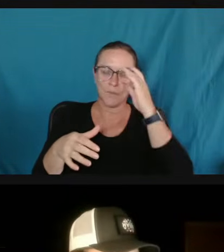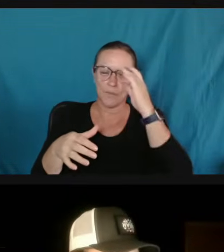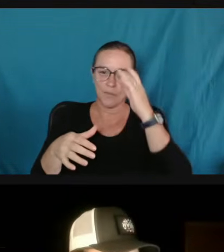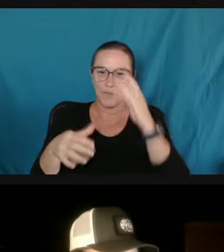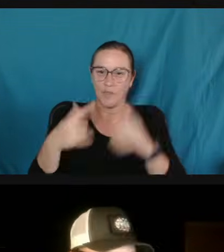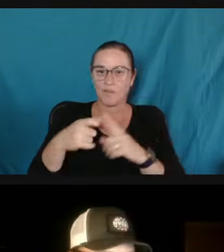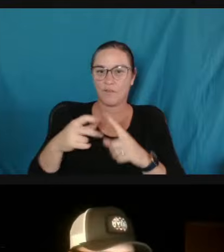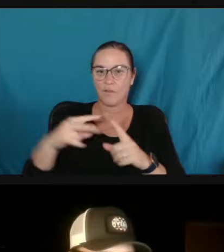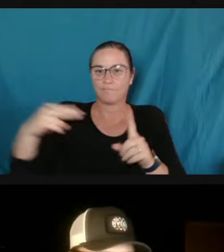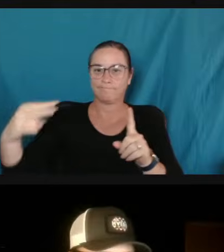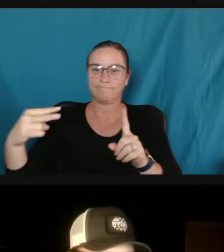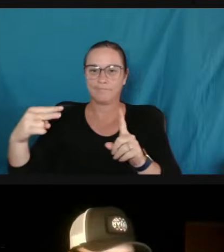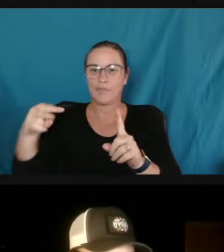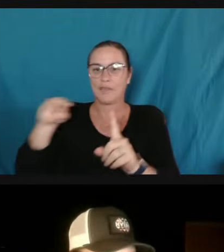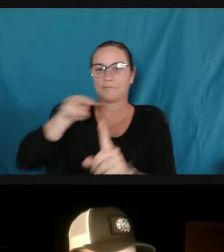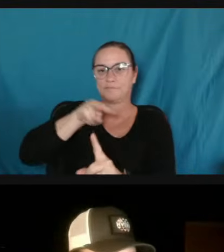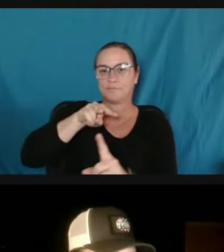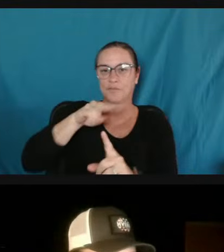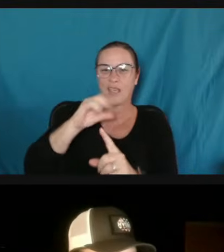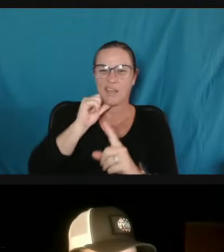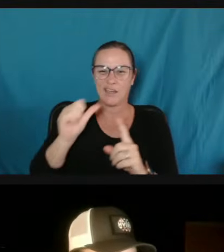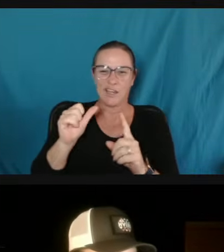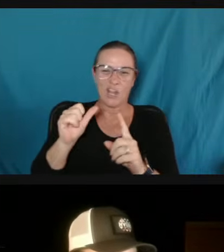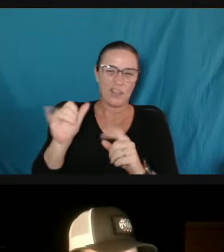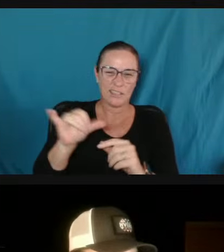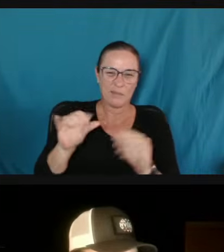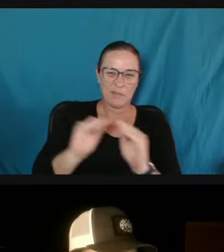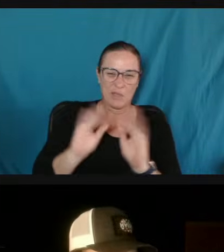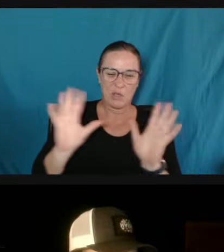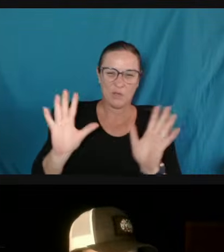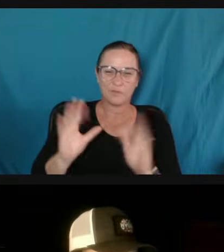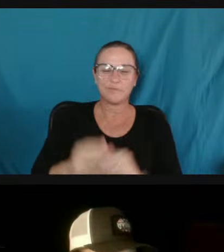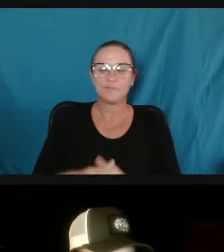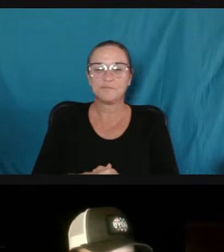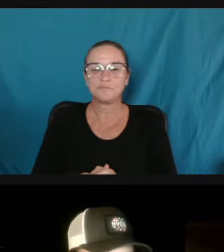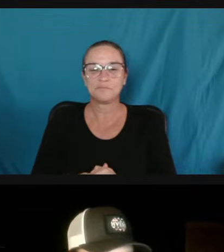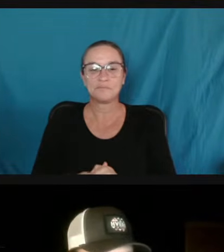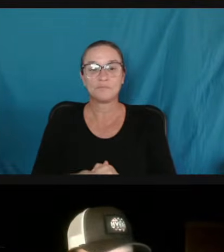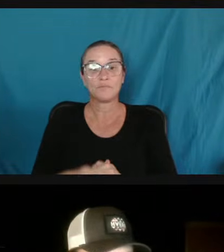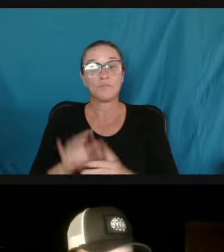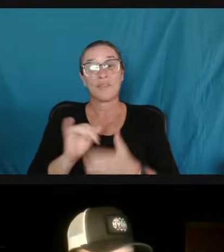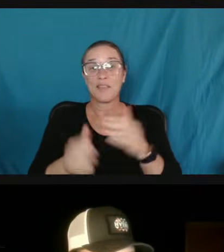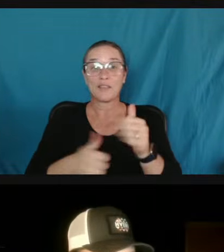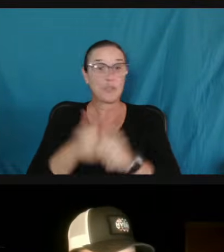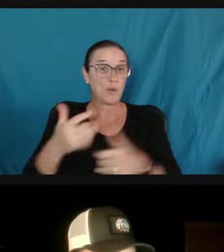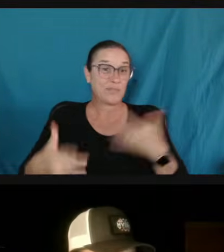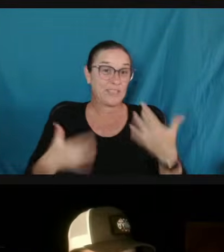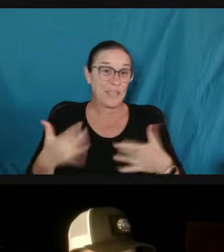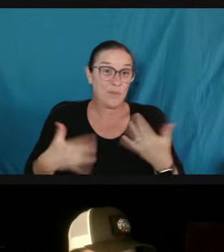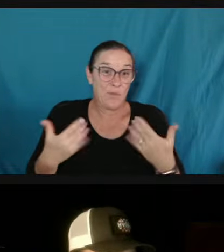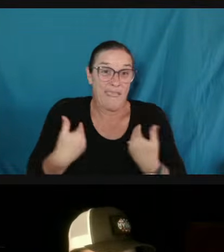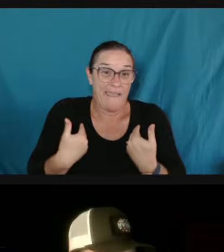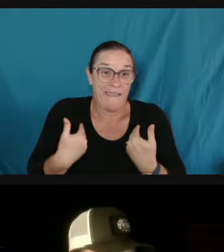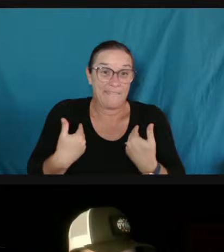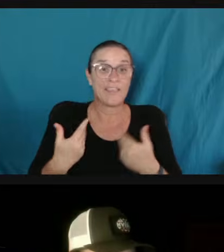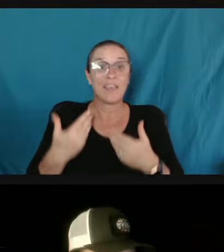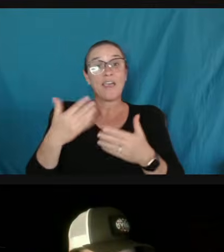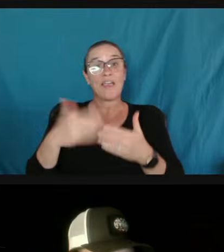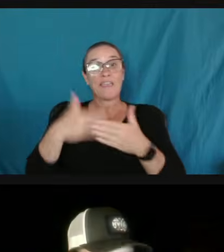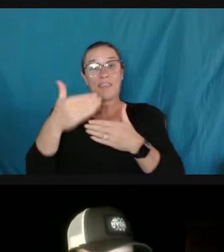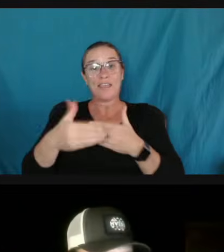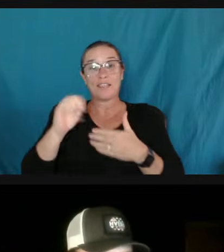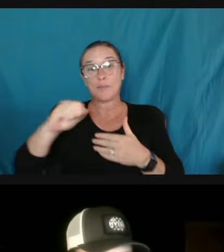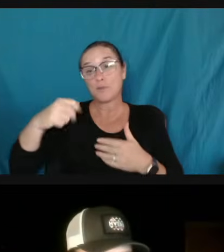once again. Not as clear in that view there. So that's the most excitement we have here. The next episode is expected in the next